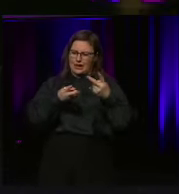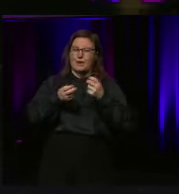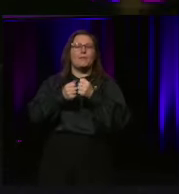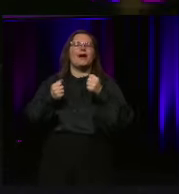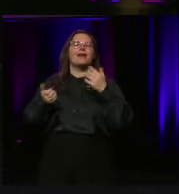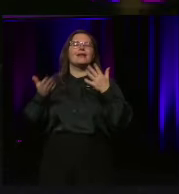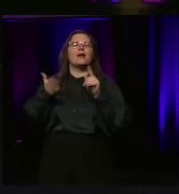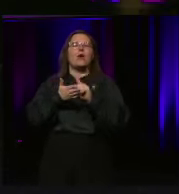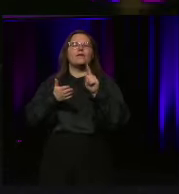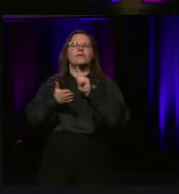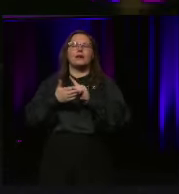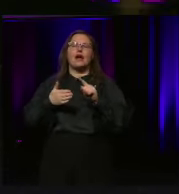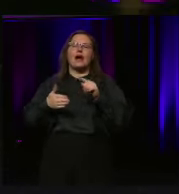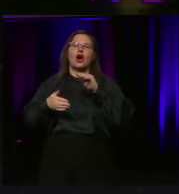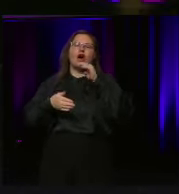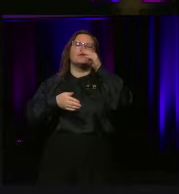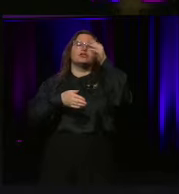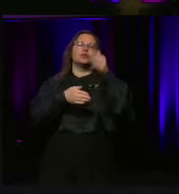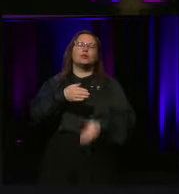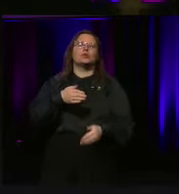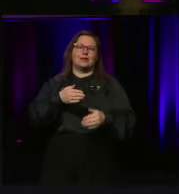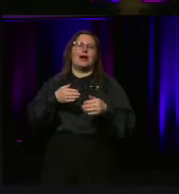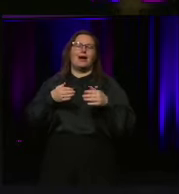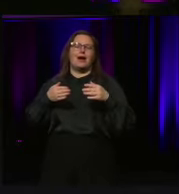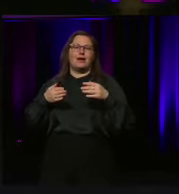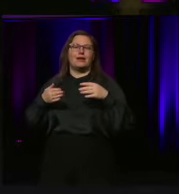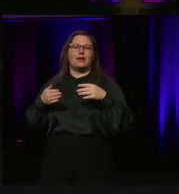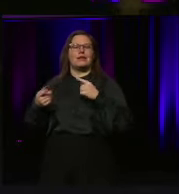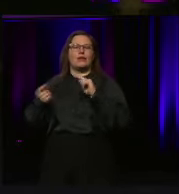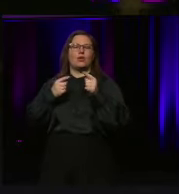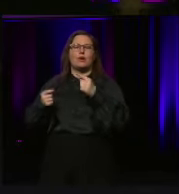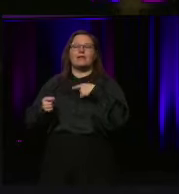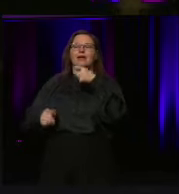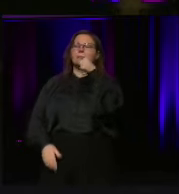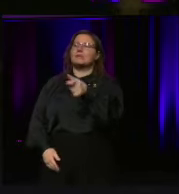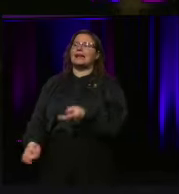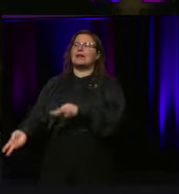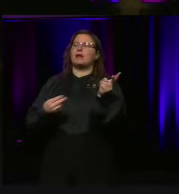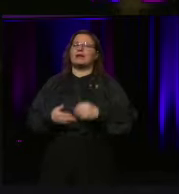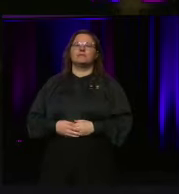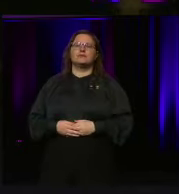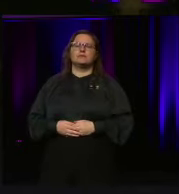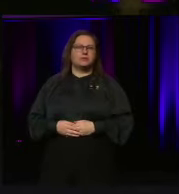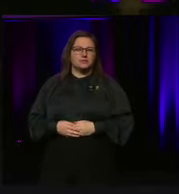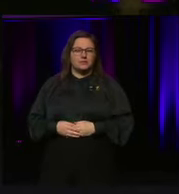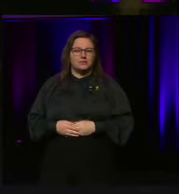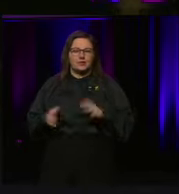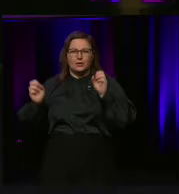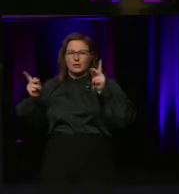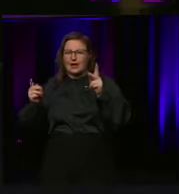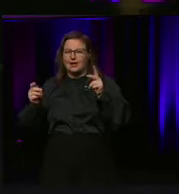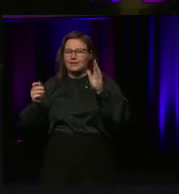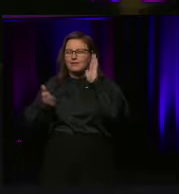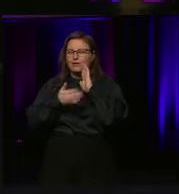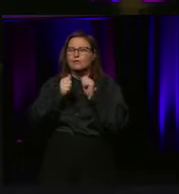often the discussion when we mention the word democracy. We finish the discussion there. We don't discuss what do we mean, what